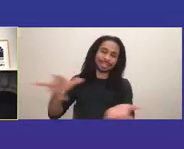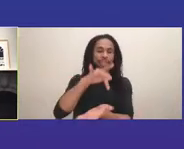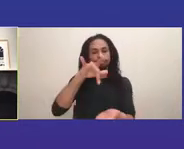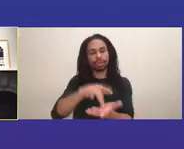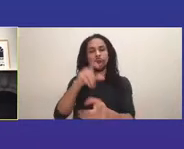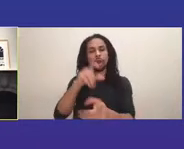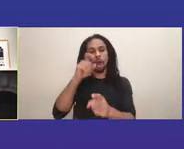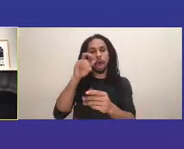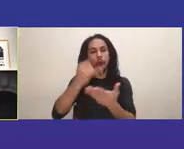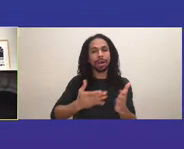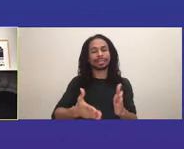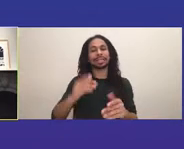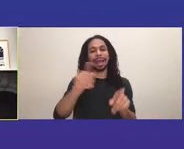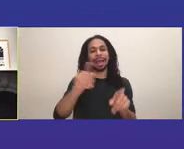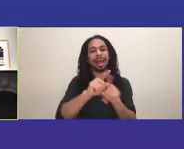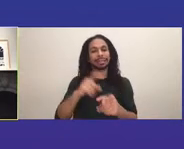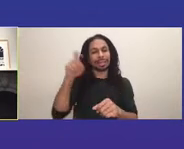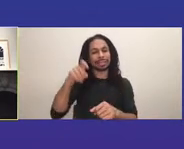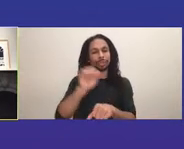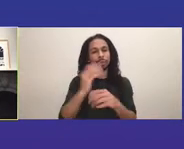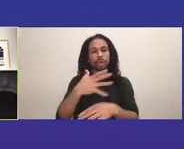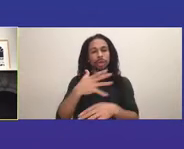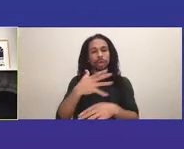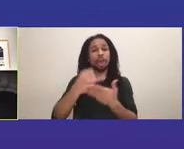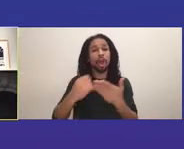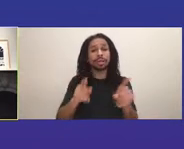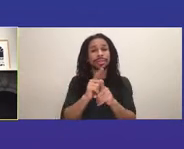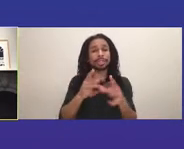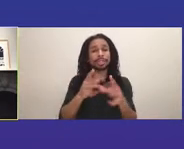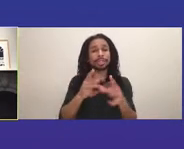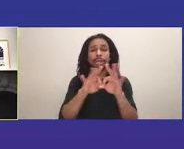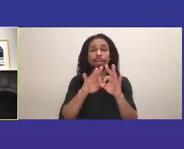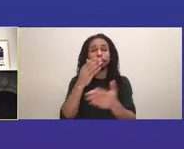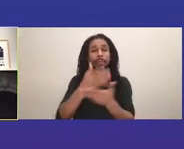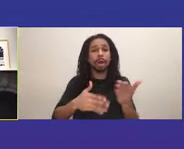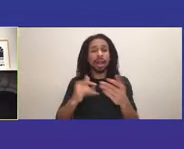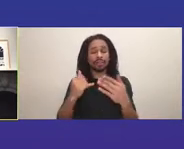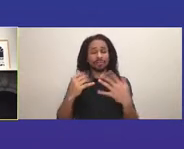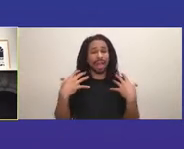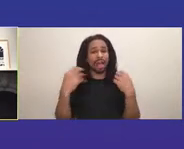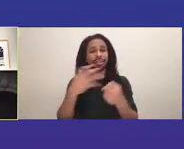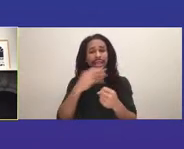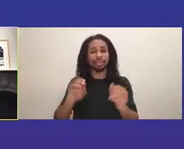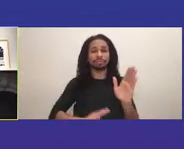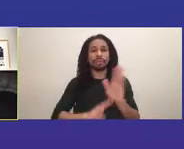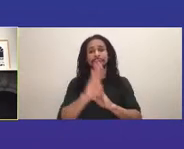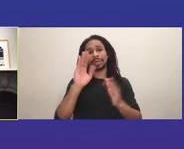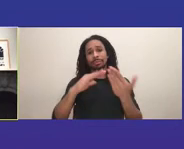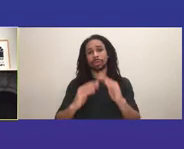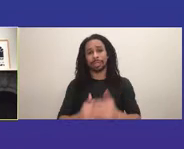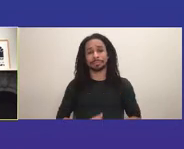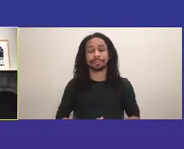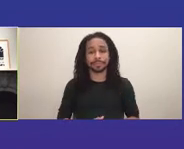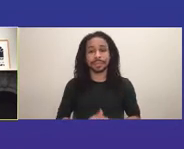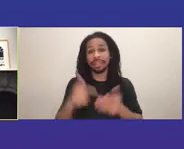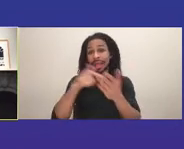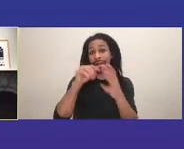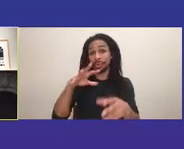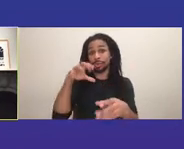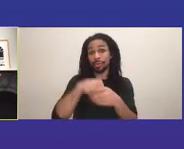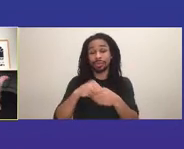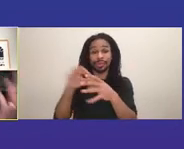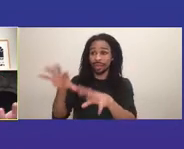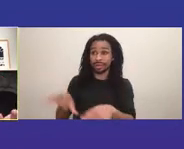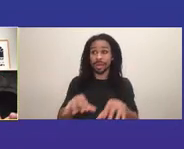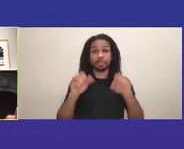workers and the arts as a critical component of healthy and thriving communities. This includes the adoption of